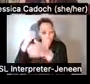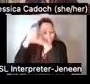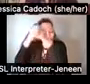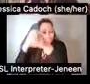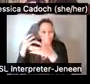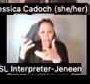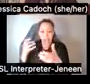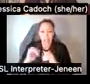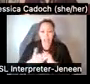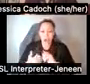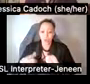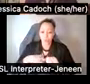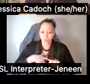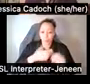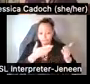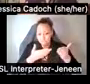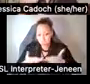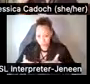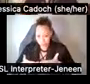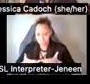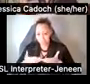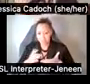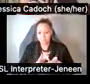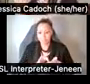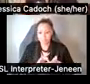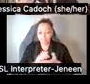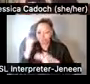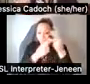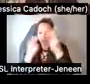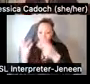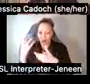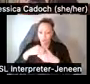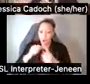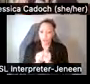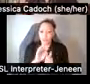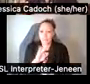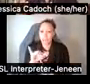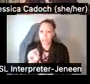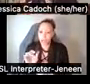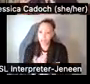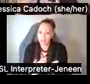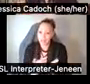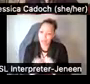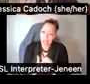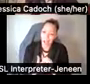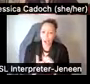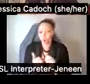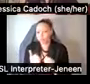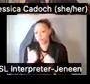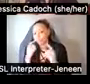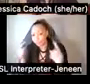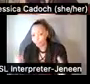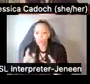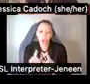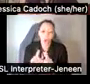to be bringing psychedelics into the realm of biomedicine and really how does it work and what is happening when we start